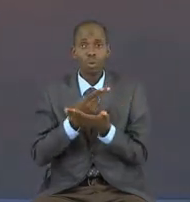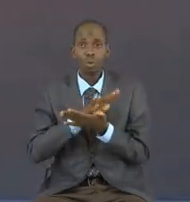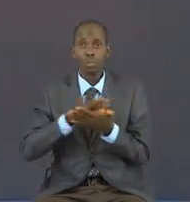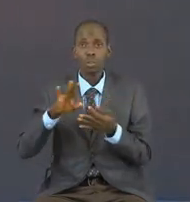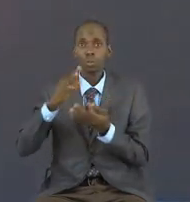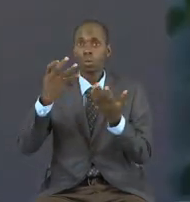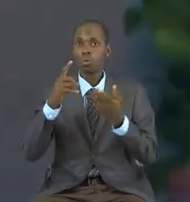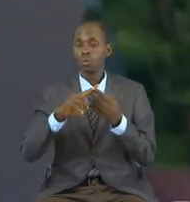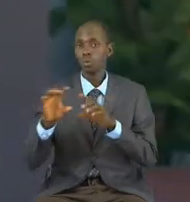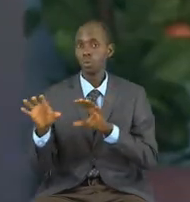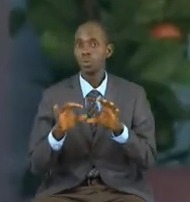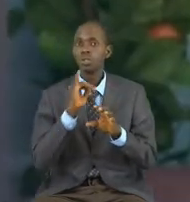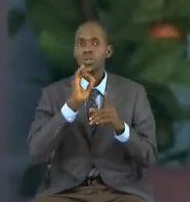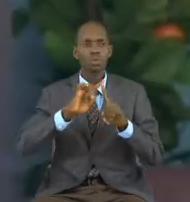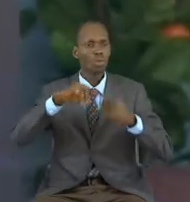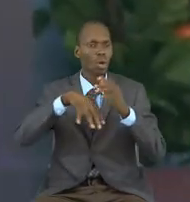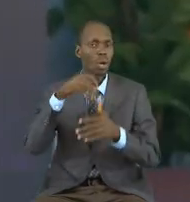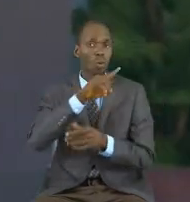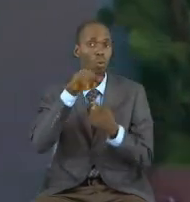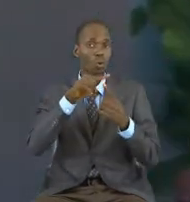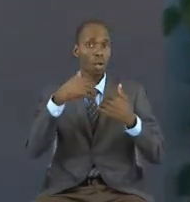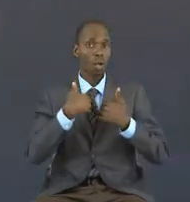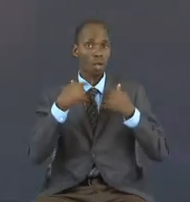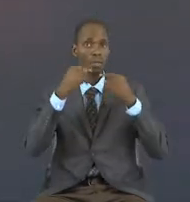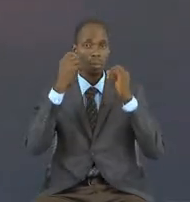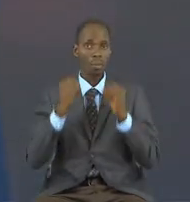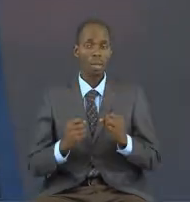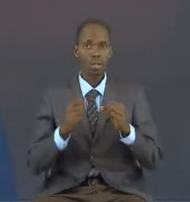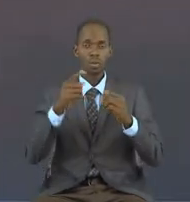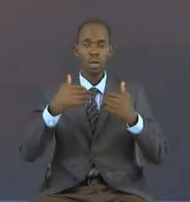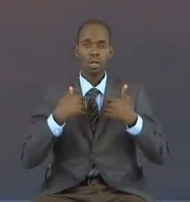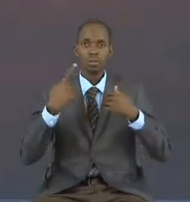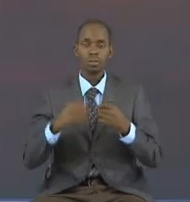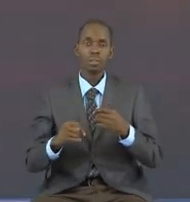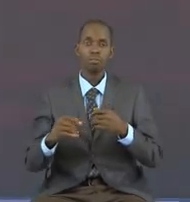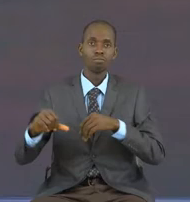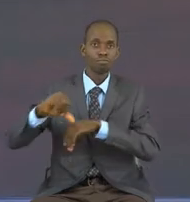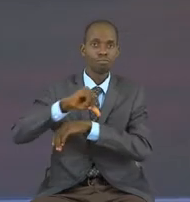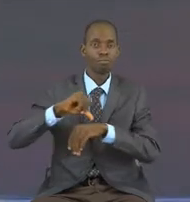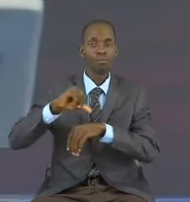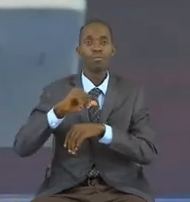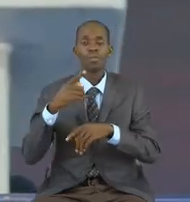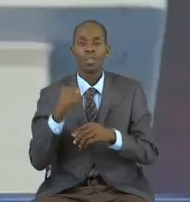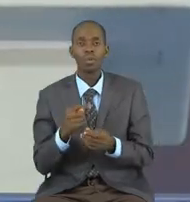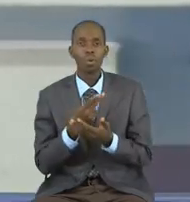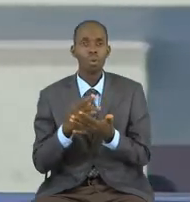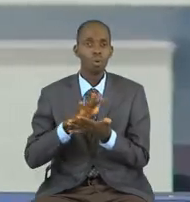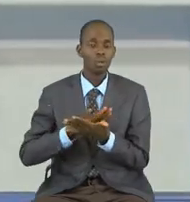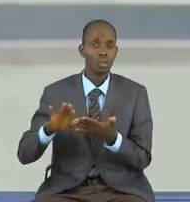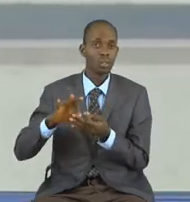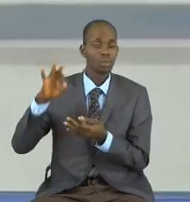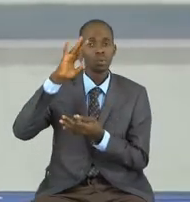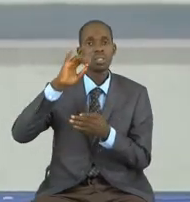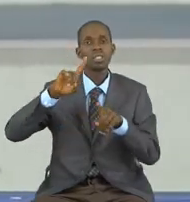out when you have the power, when you have the anointing, when you have the Holy Ghost, and send you forth to the